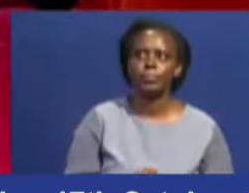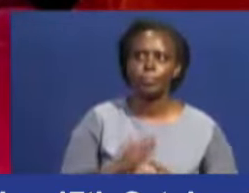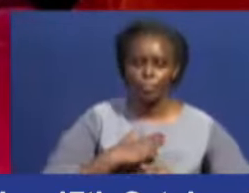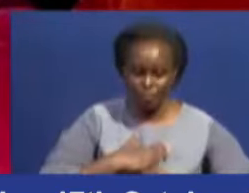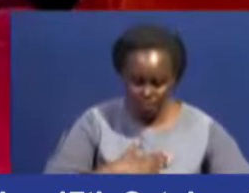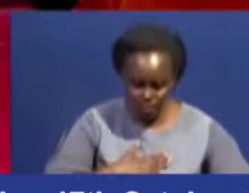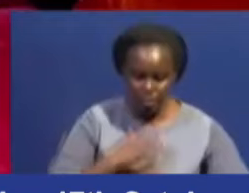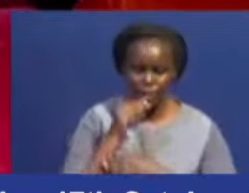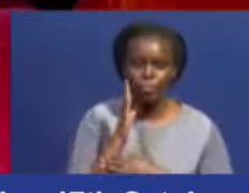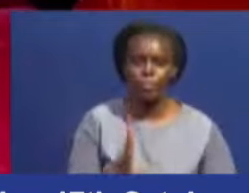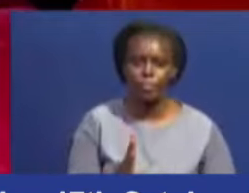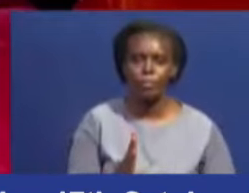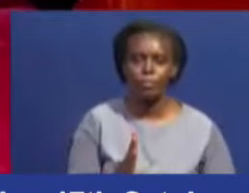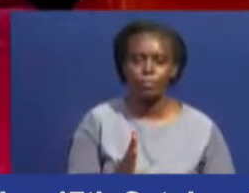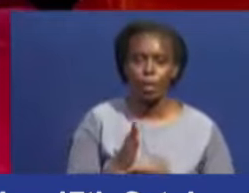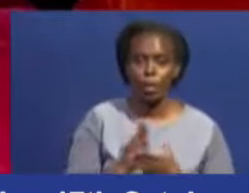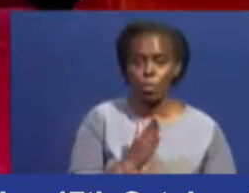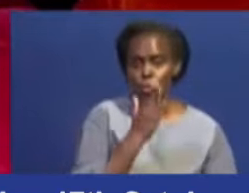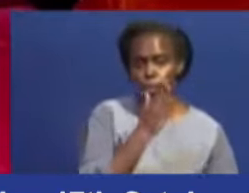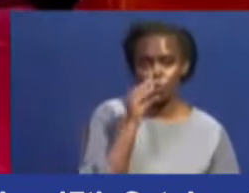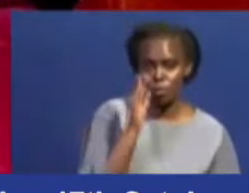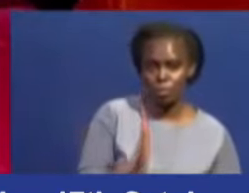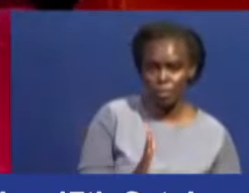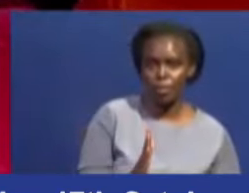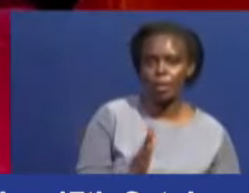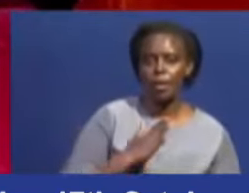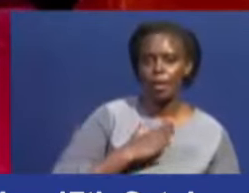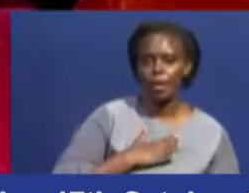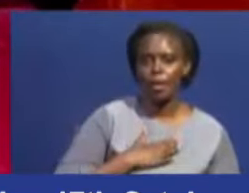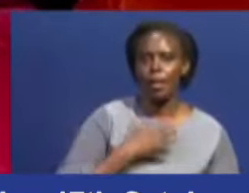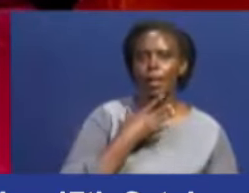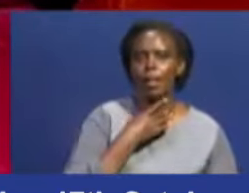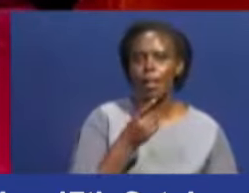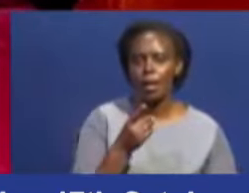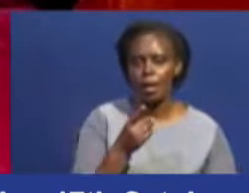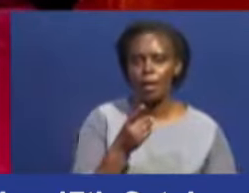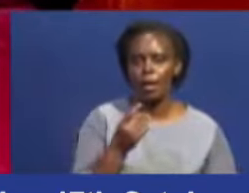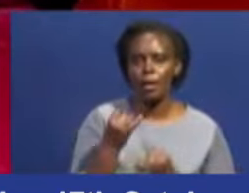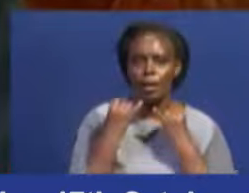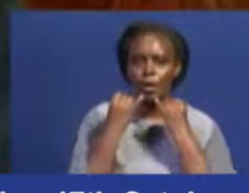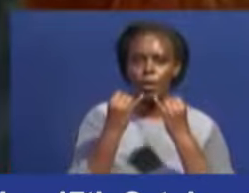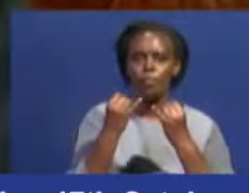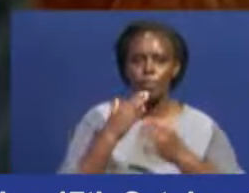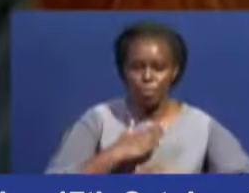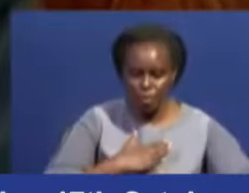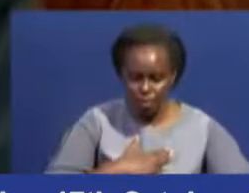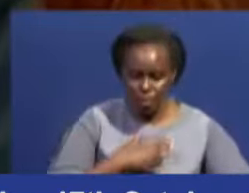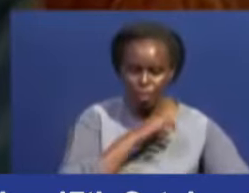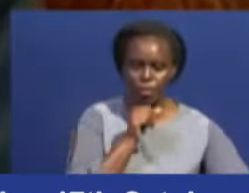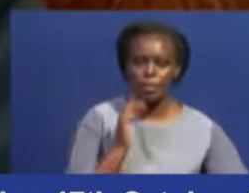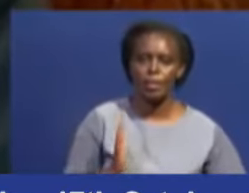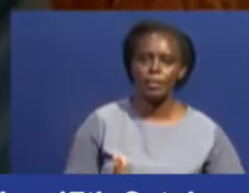Mr. Speaker, through you, I would like to inform Honorable